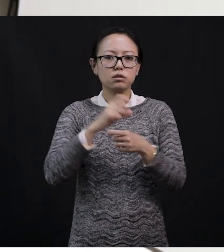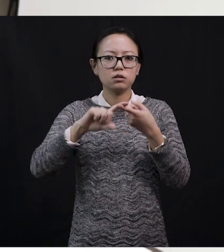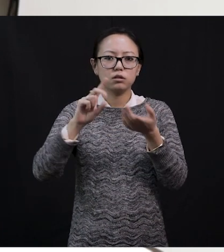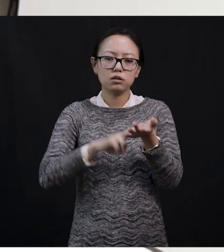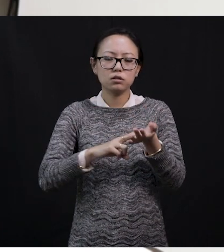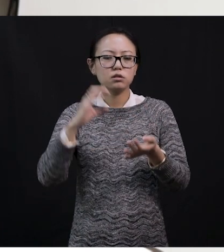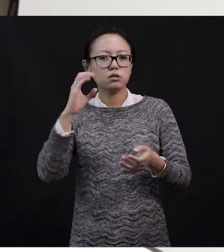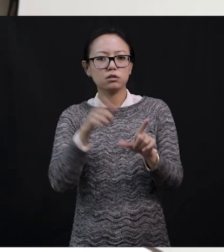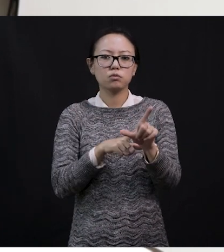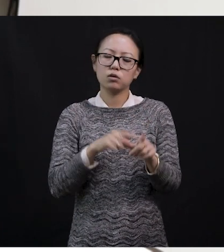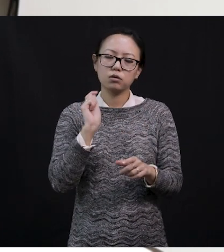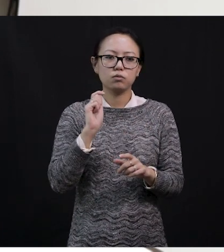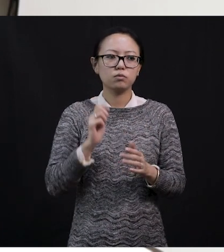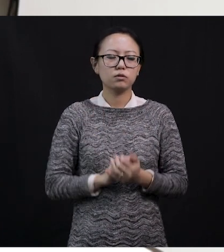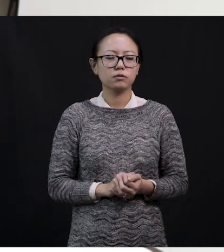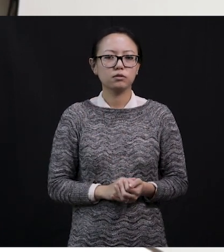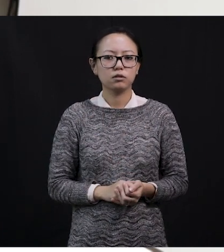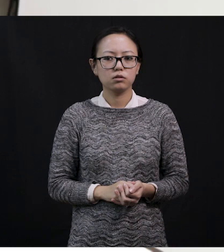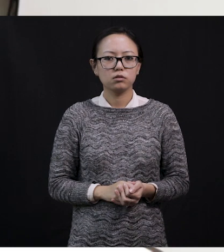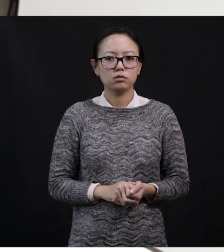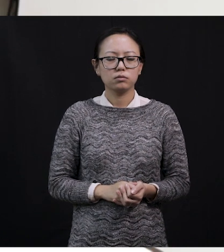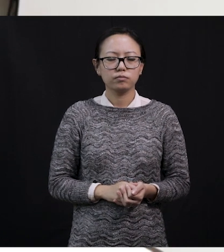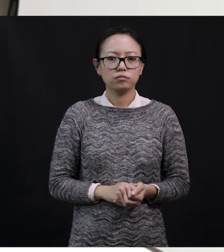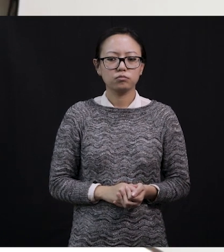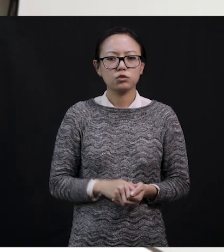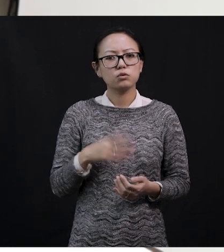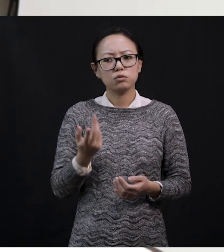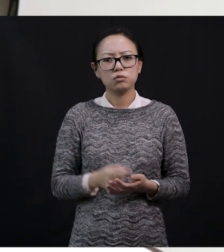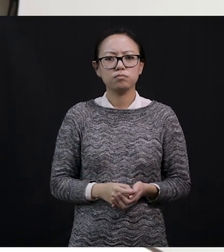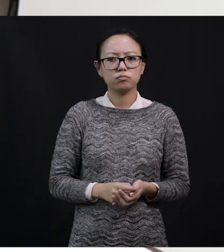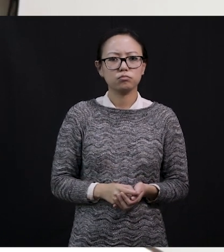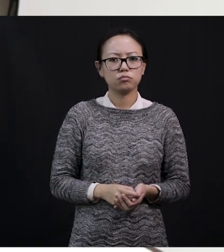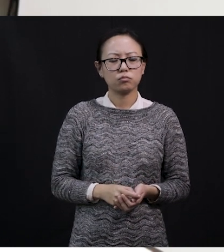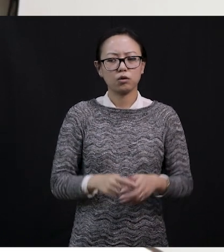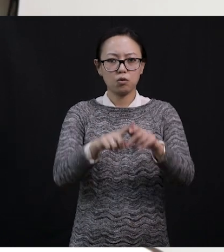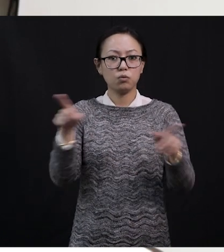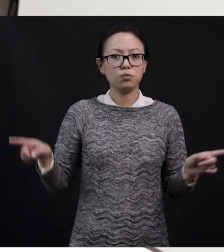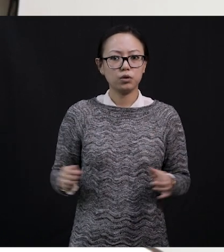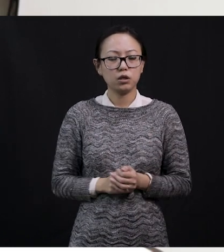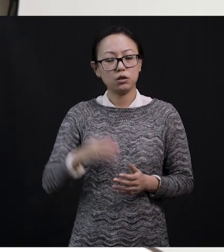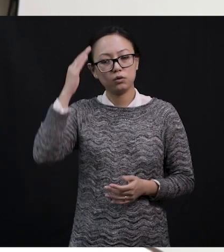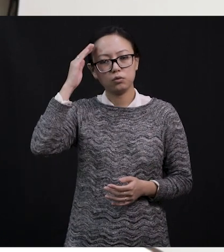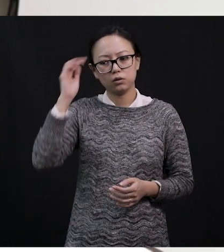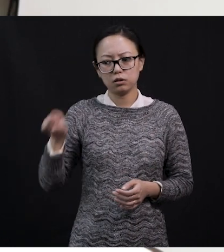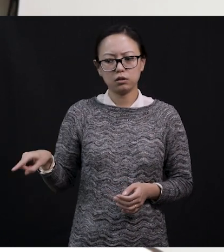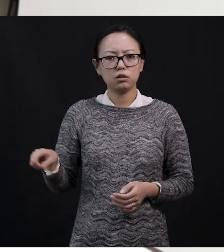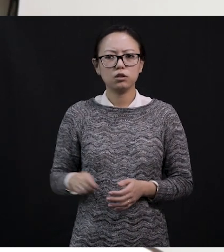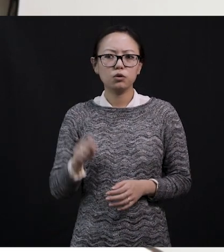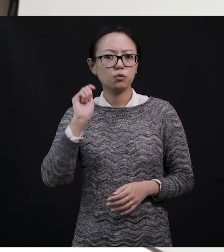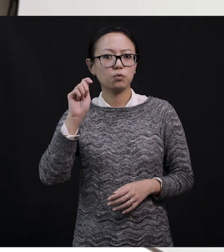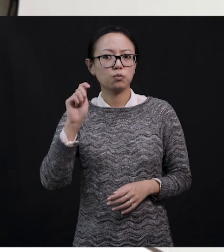someone who only places his work above everything else, does not think much about friendship, old